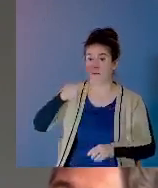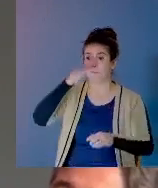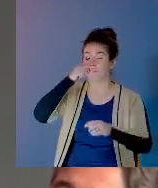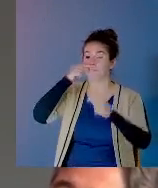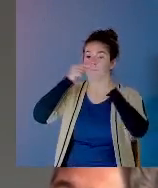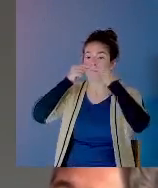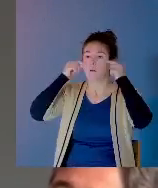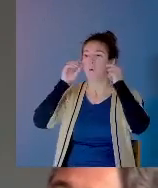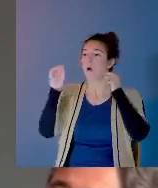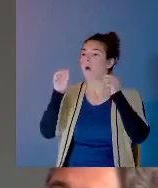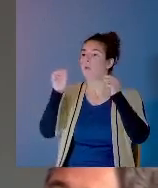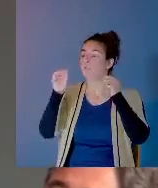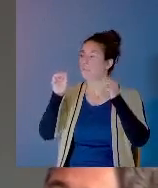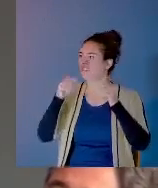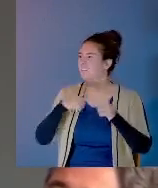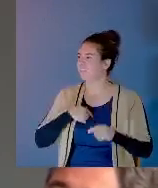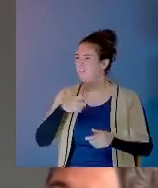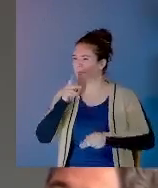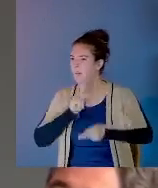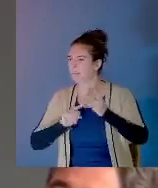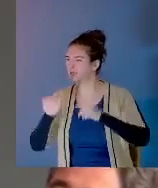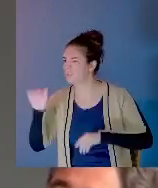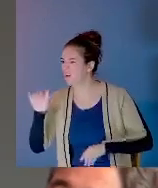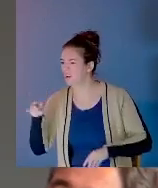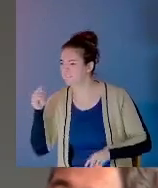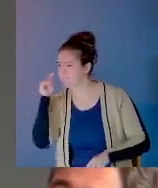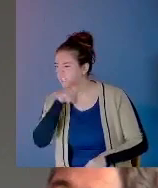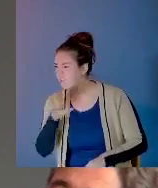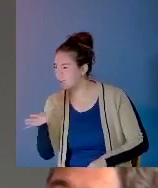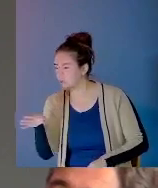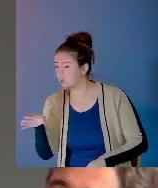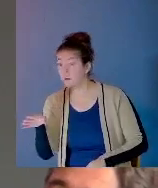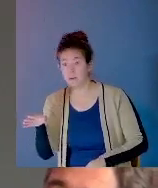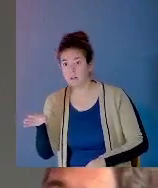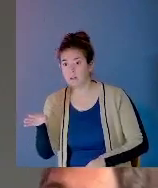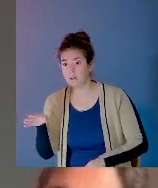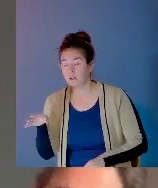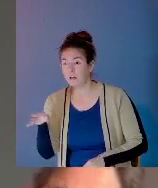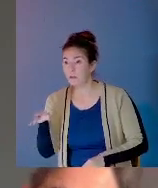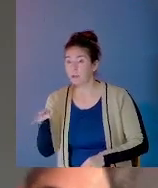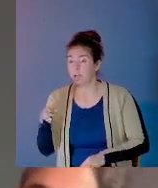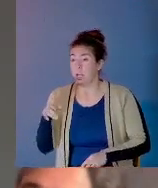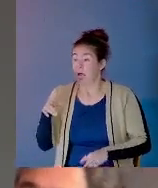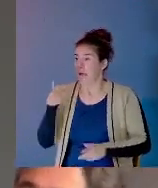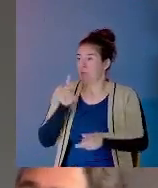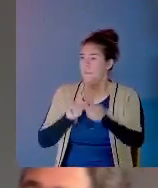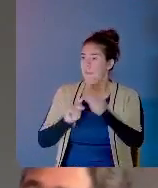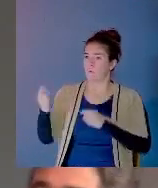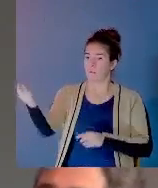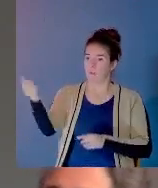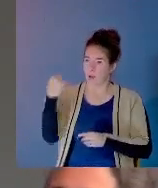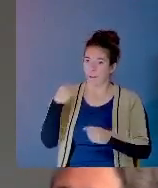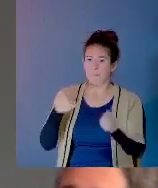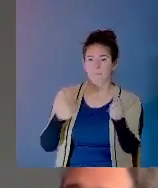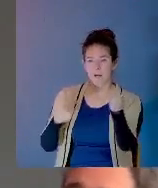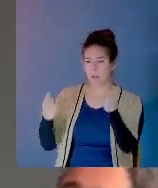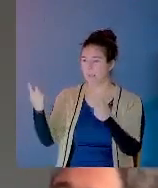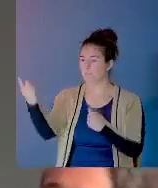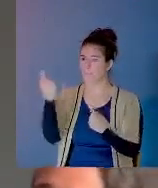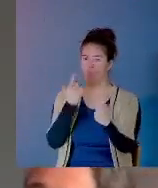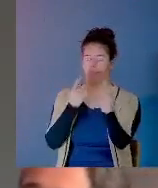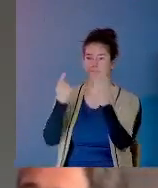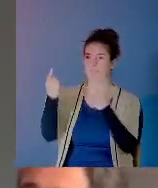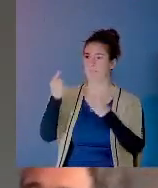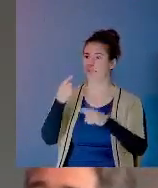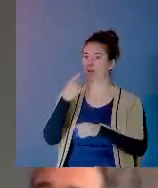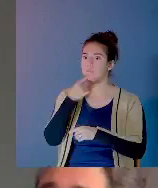okay? And it was, people would come by. And it was just, everybody told me, they tell me later,